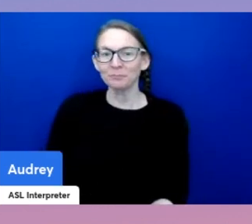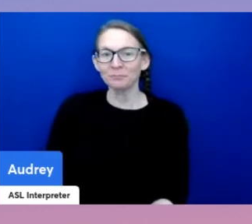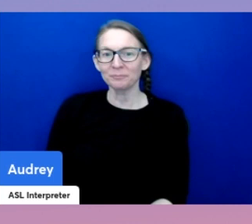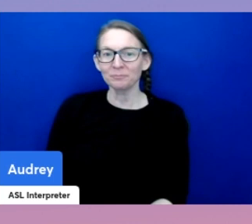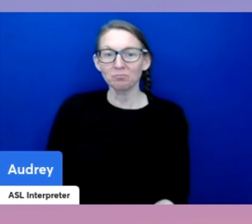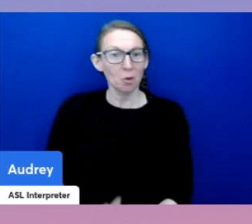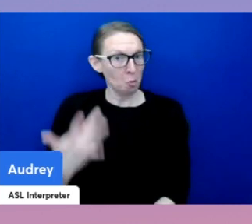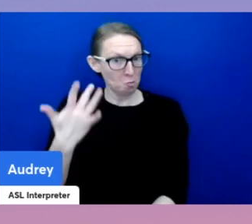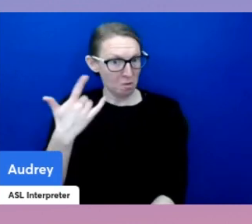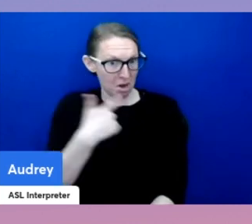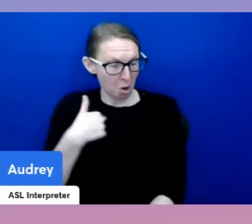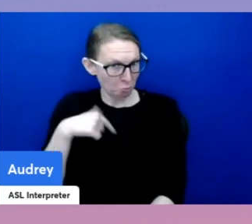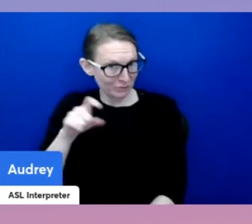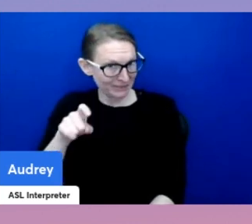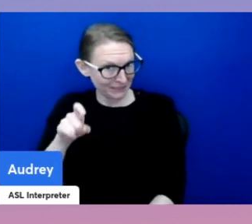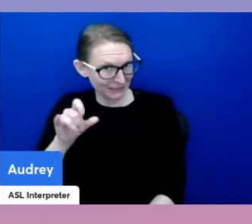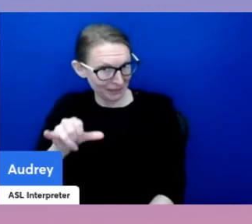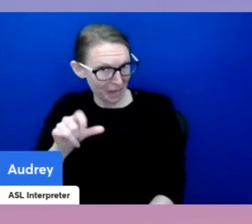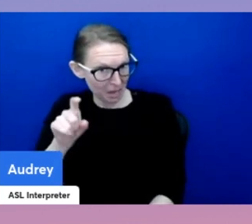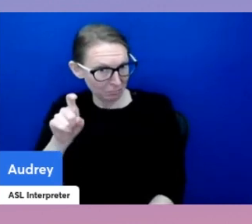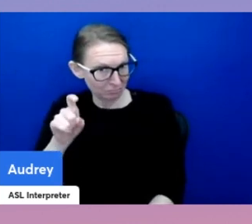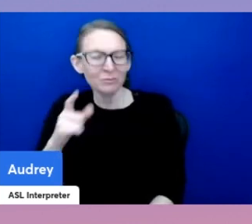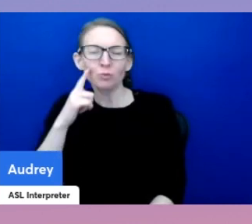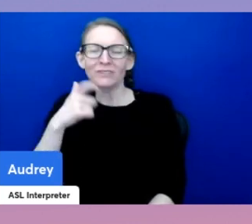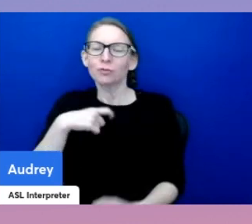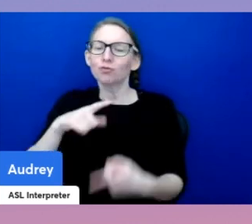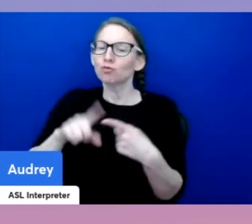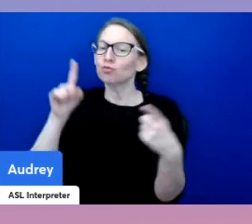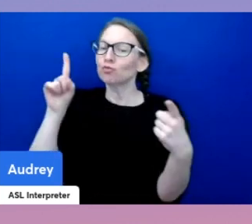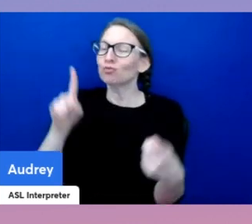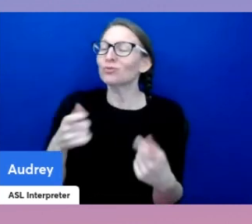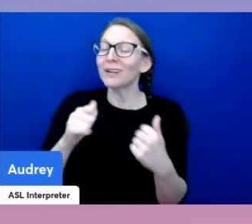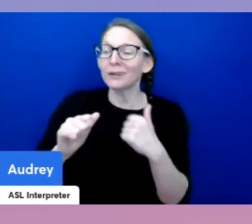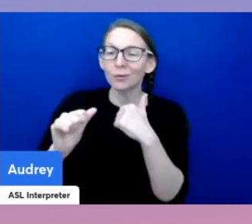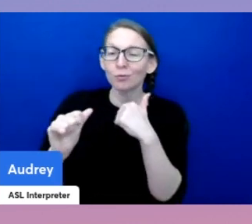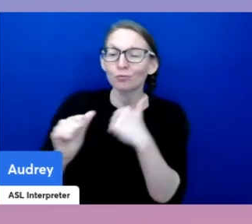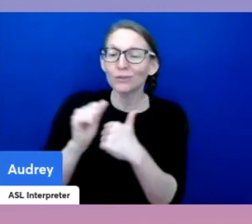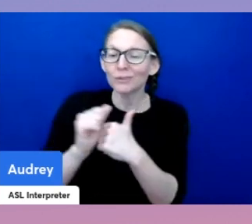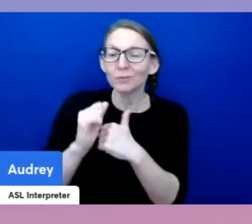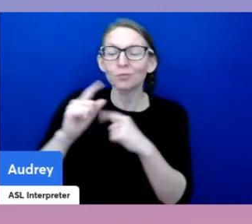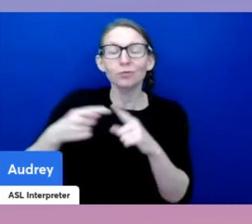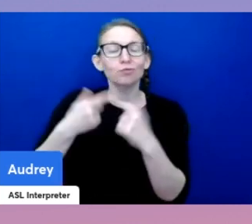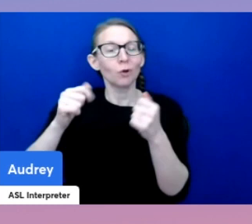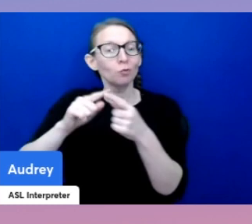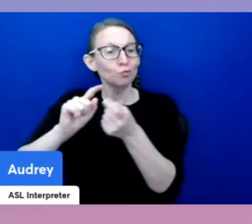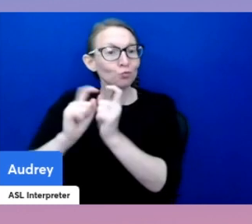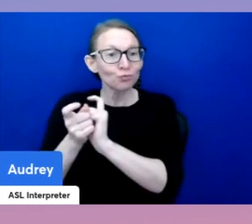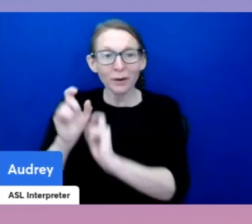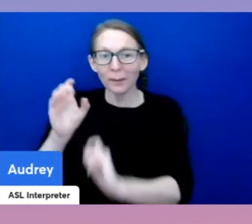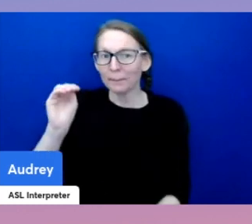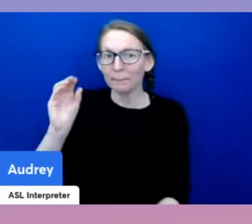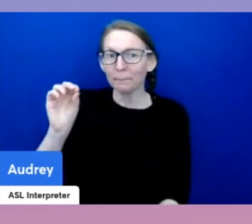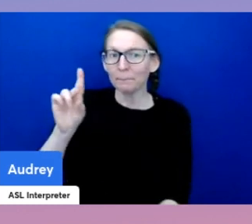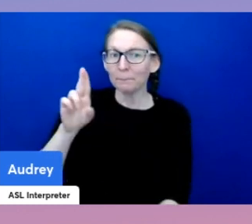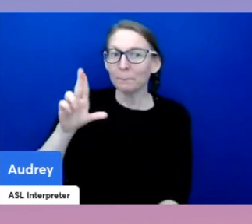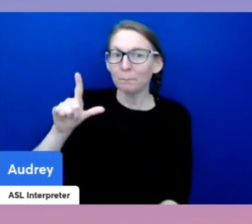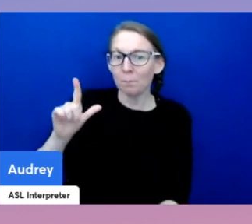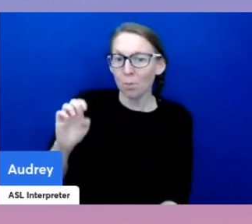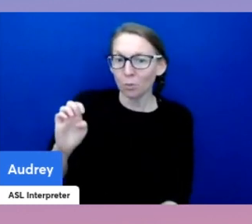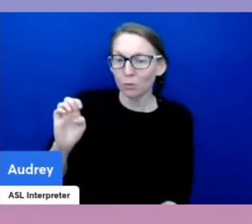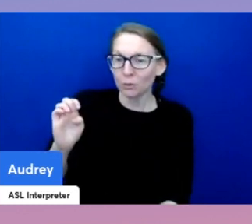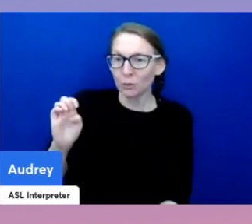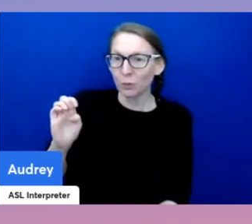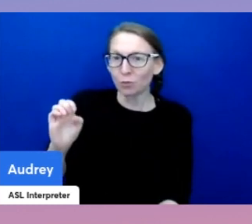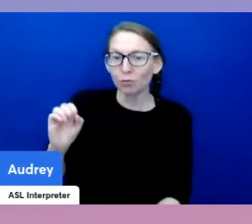Because we need to reduce any risk when we try to change the module or need to try to change